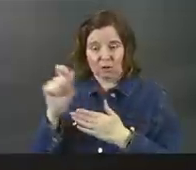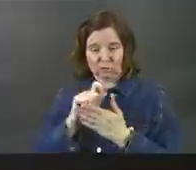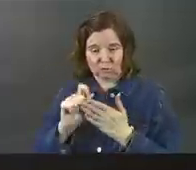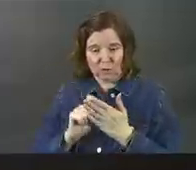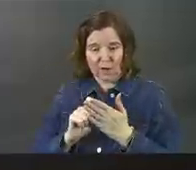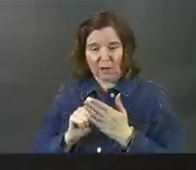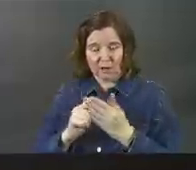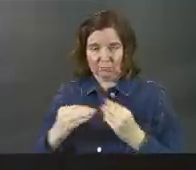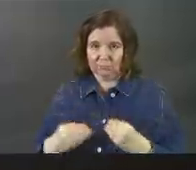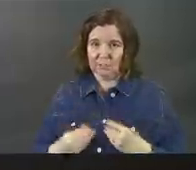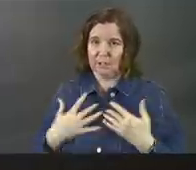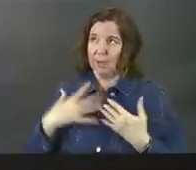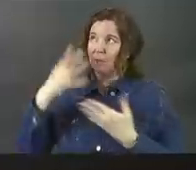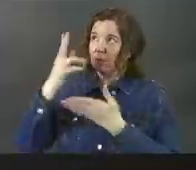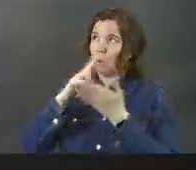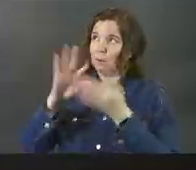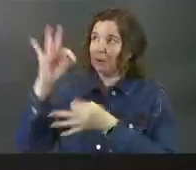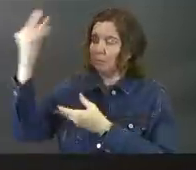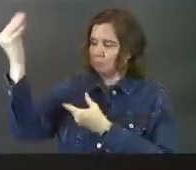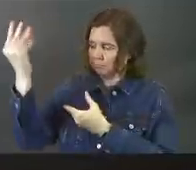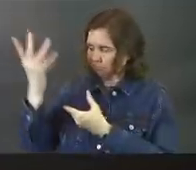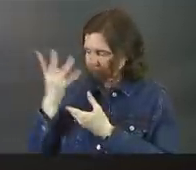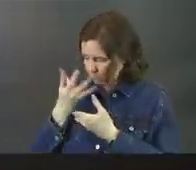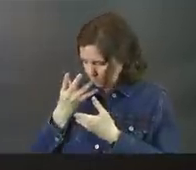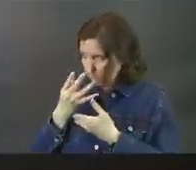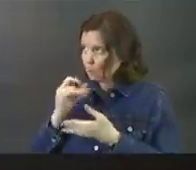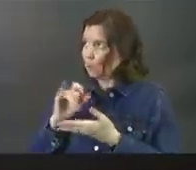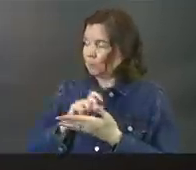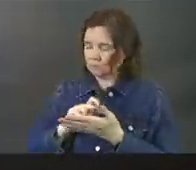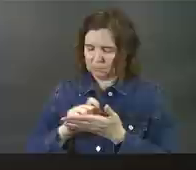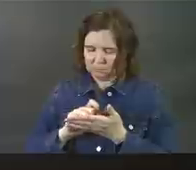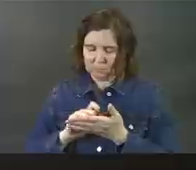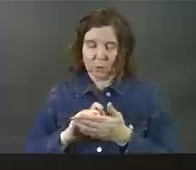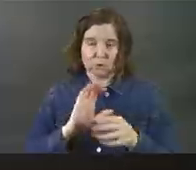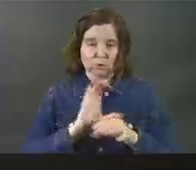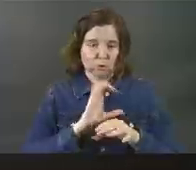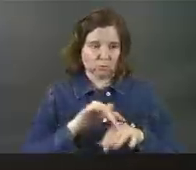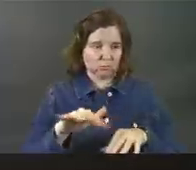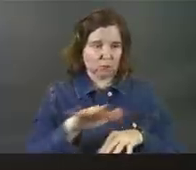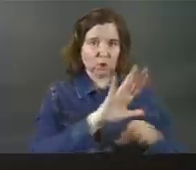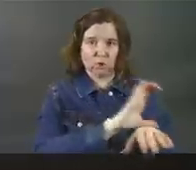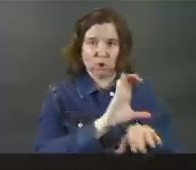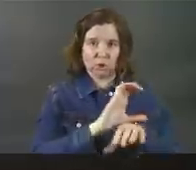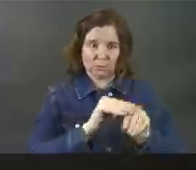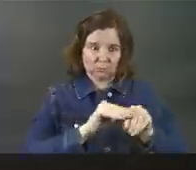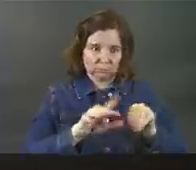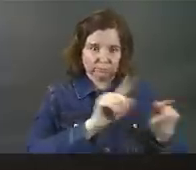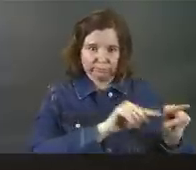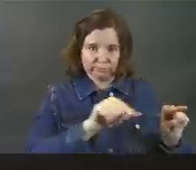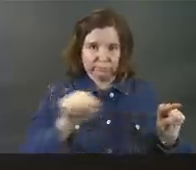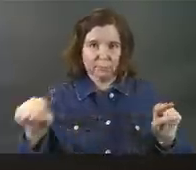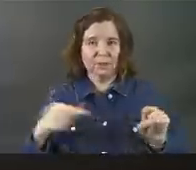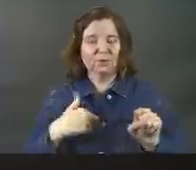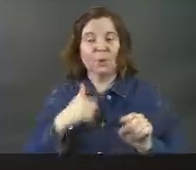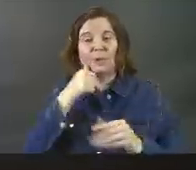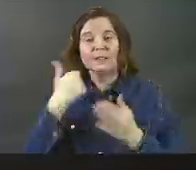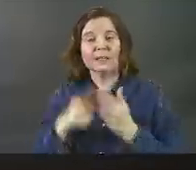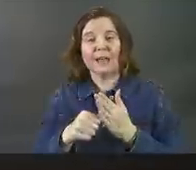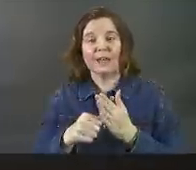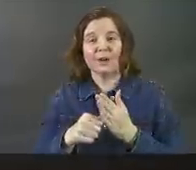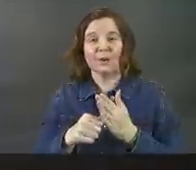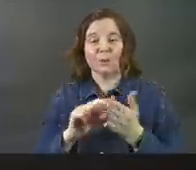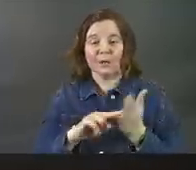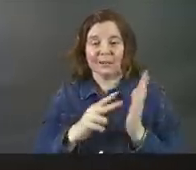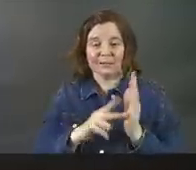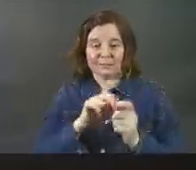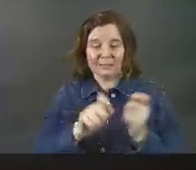writing under the inspiration of the Holy Spirit to a group of churches in Asia, in this certain province. So it's a letter with an